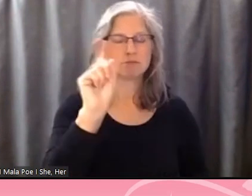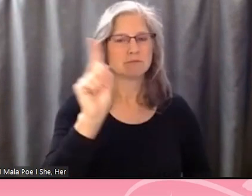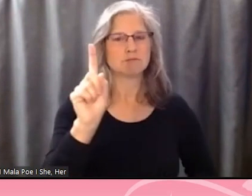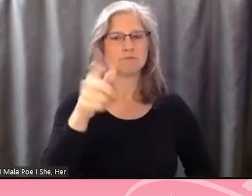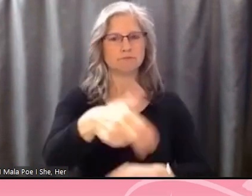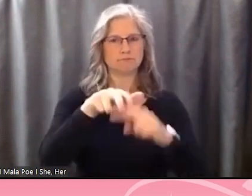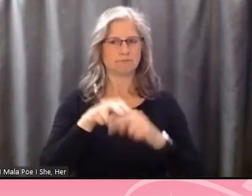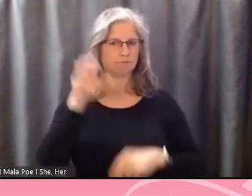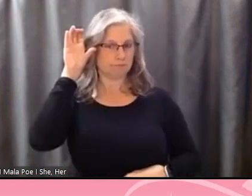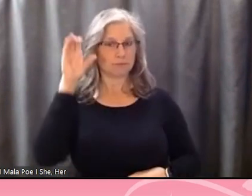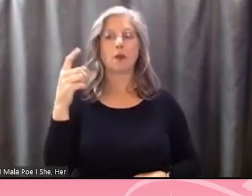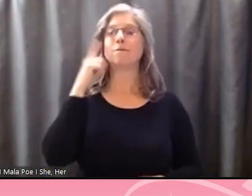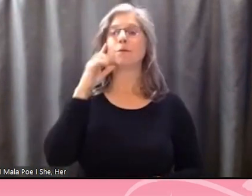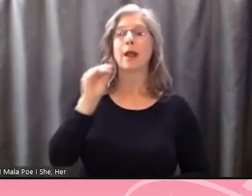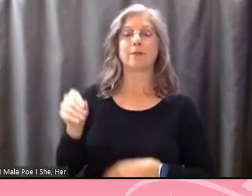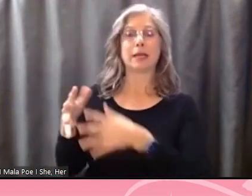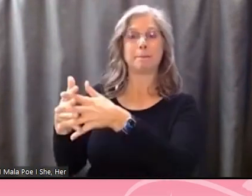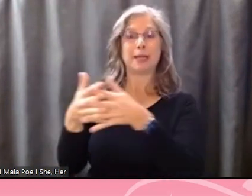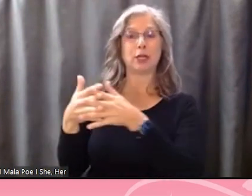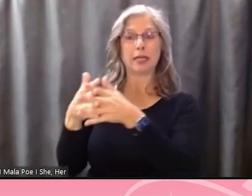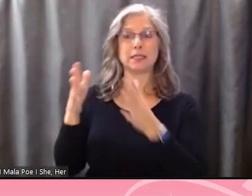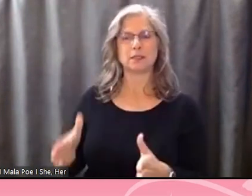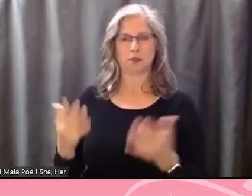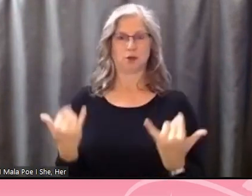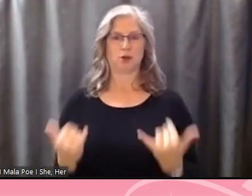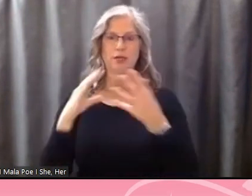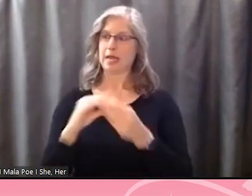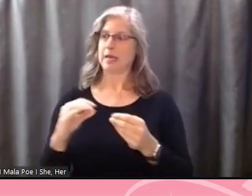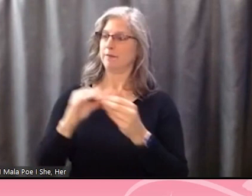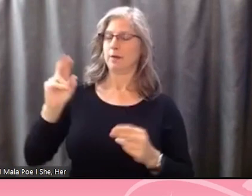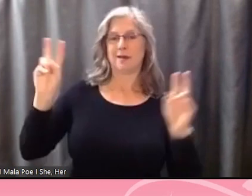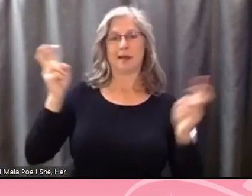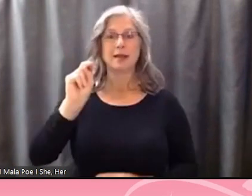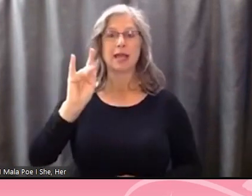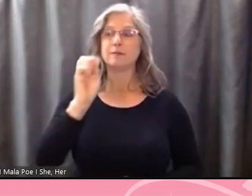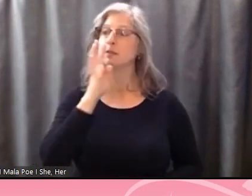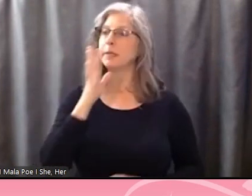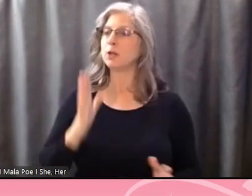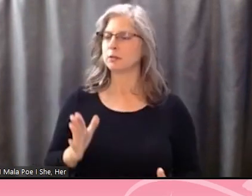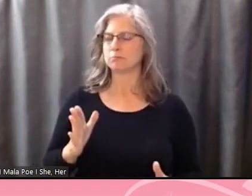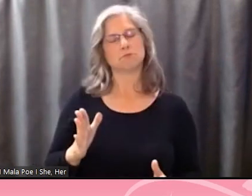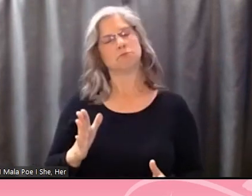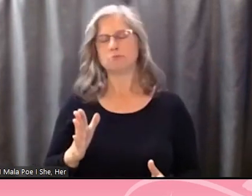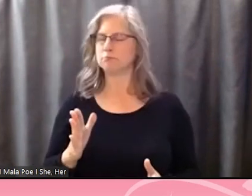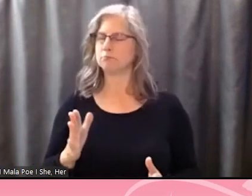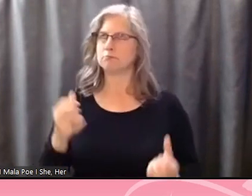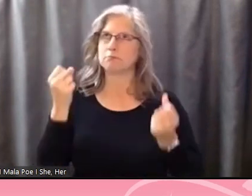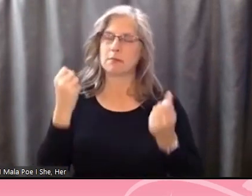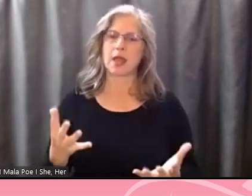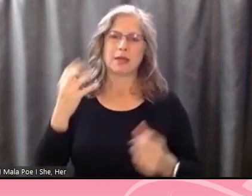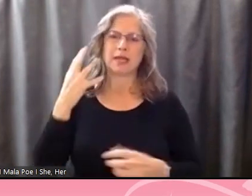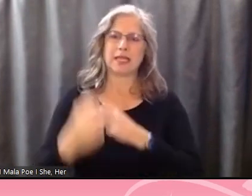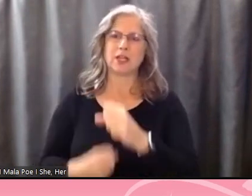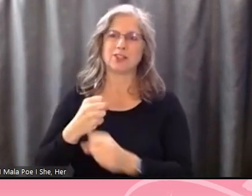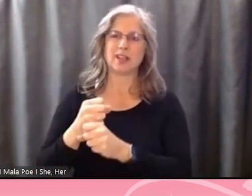For African Americans, the current narrative of the native speaker has resulted in decades of